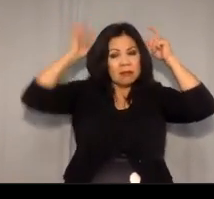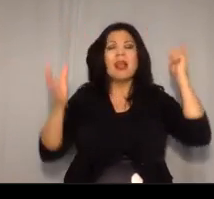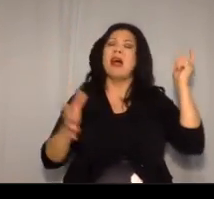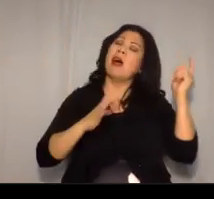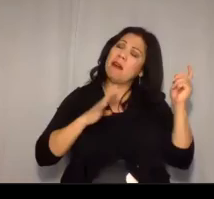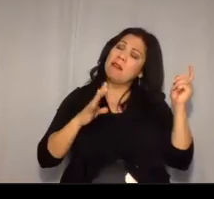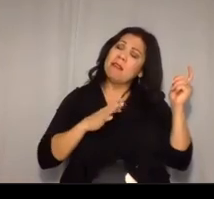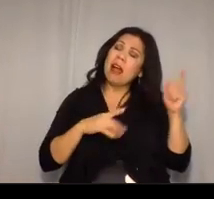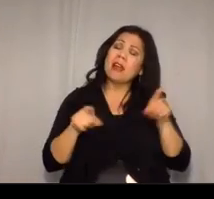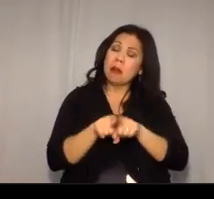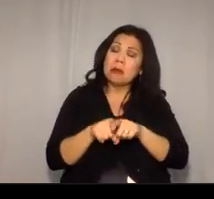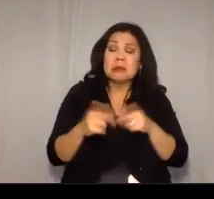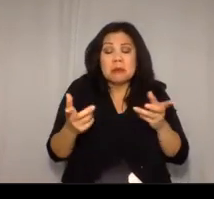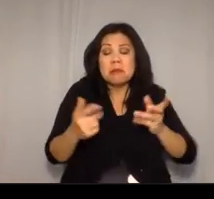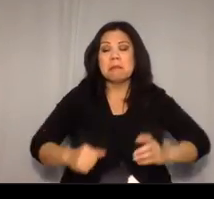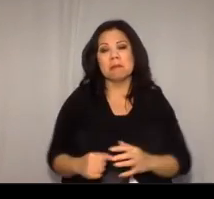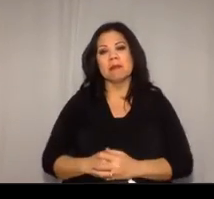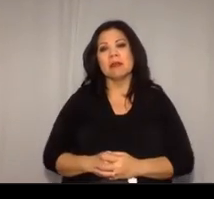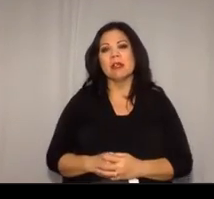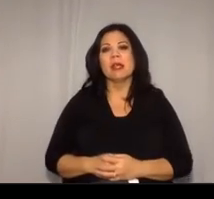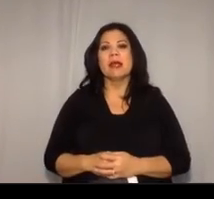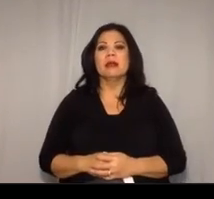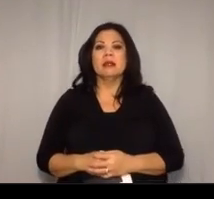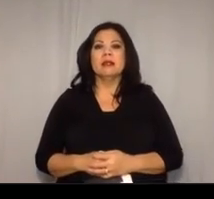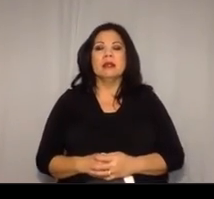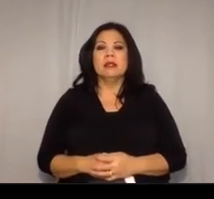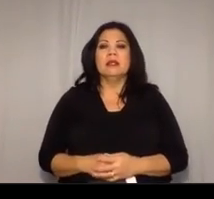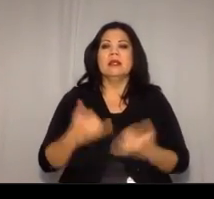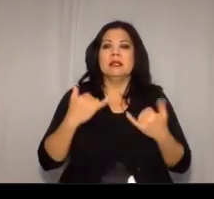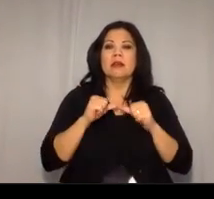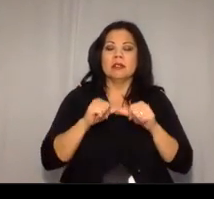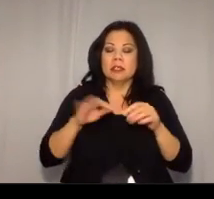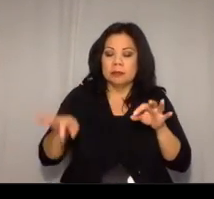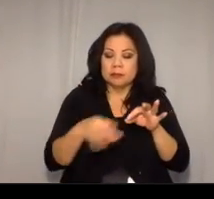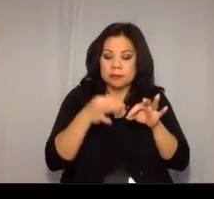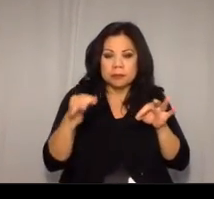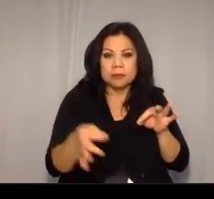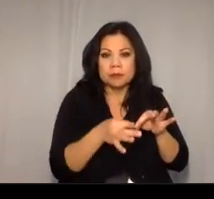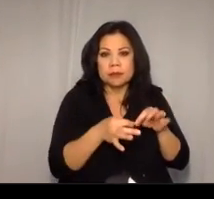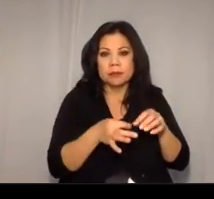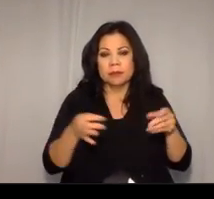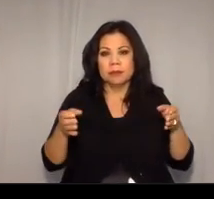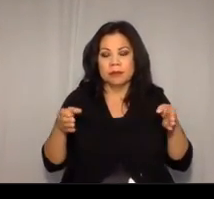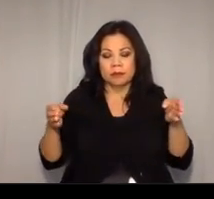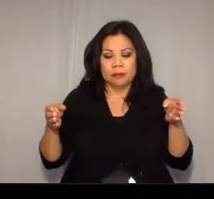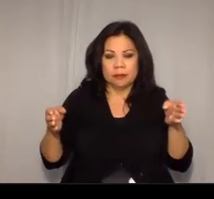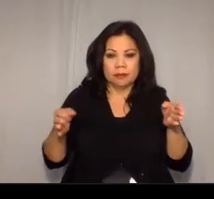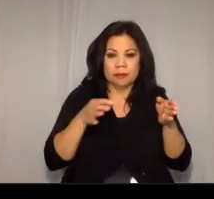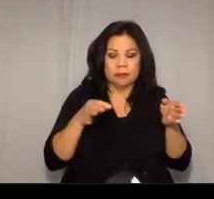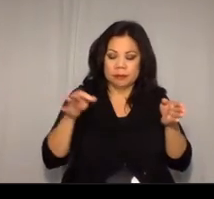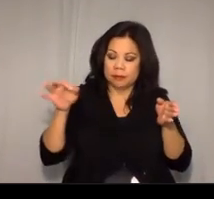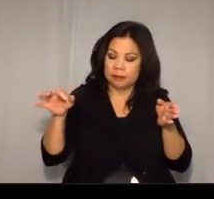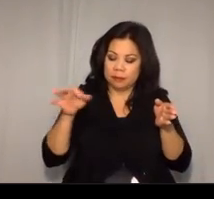Day, actually. All right, so I'm going to just go ahead and I'm going to thread my thread into the bead at the far